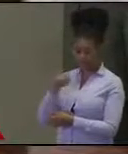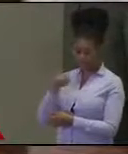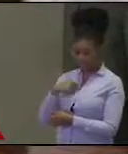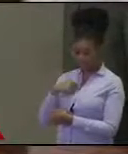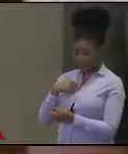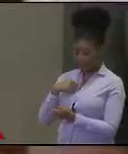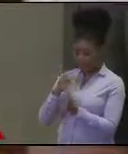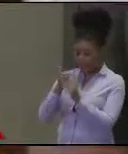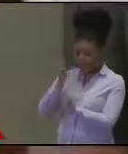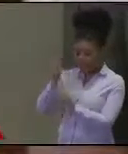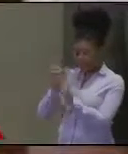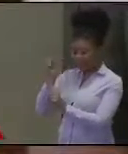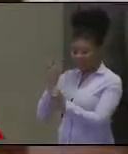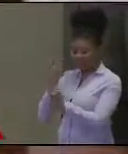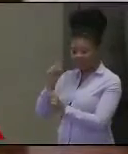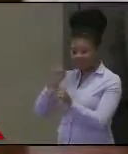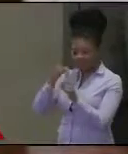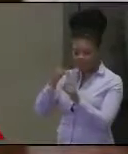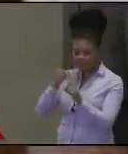targets, mayors,